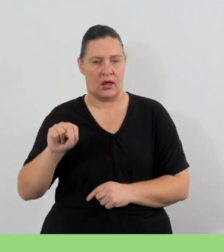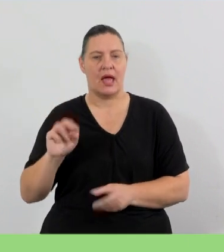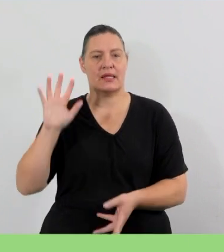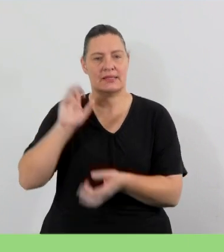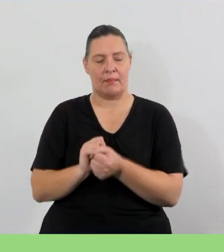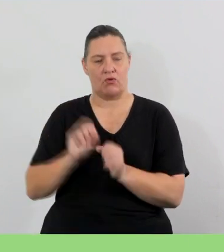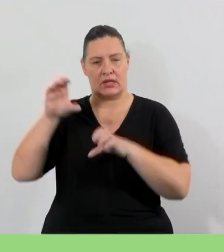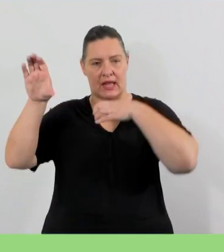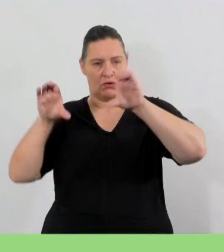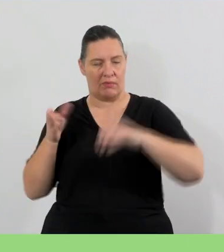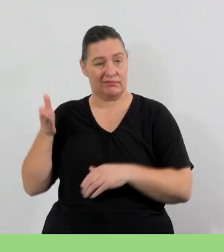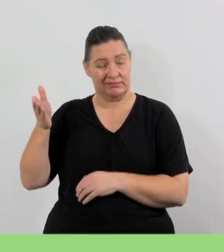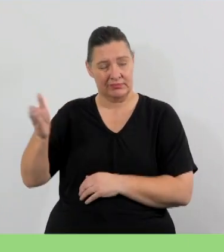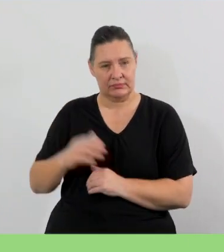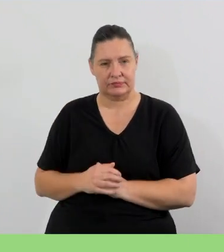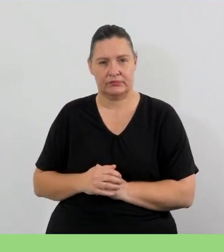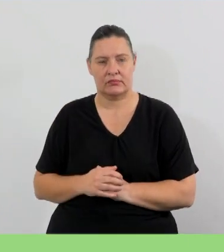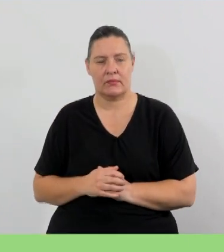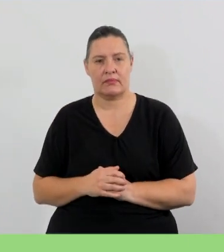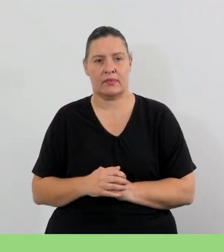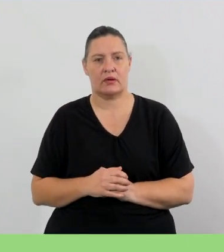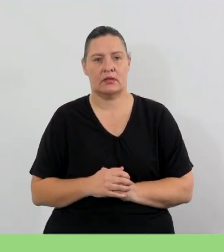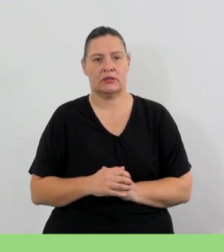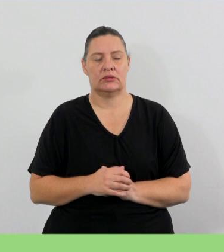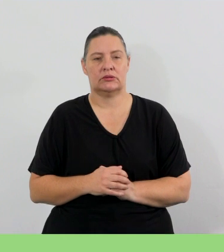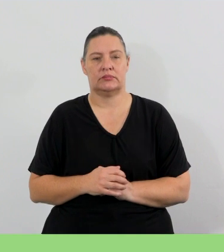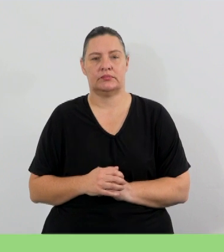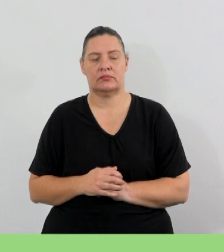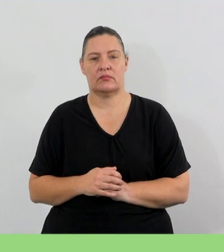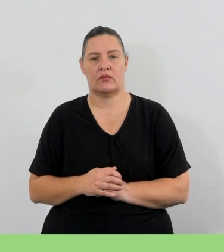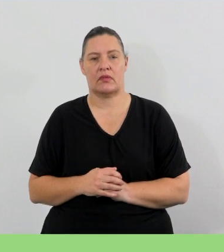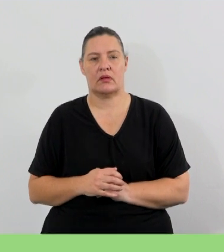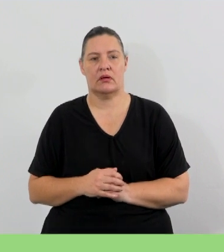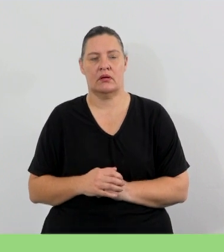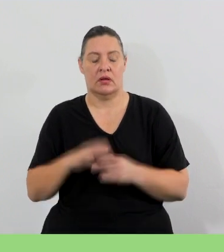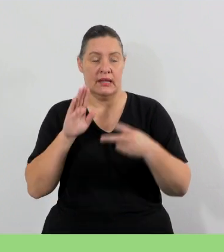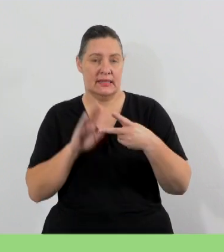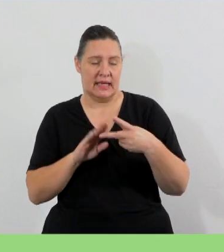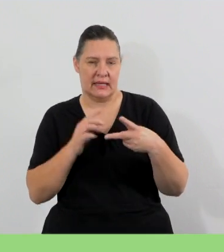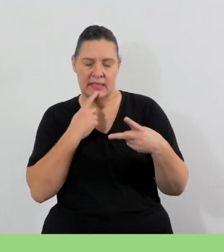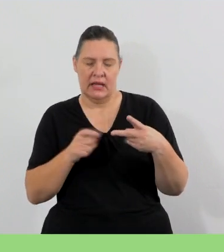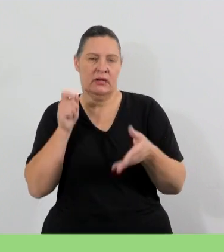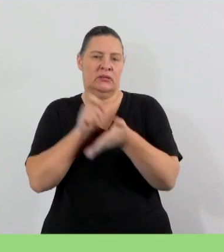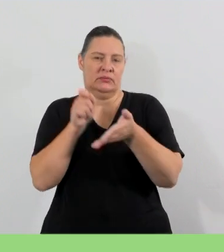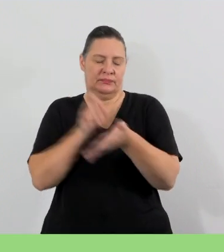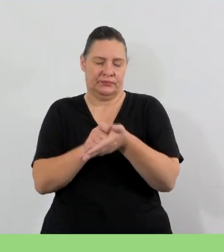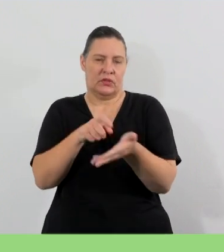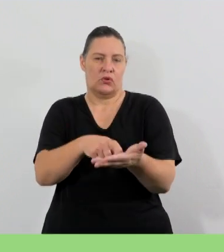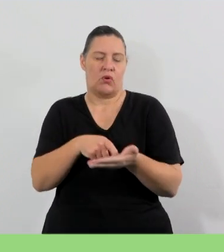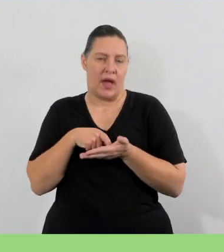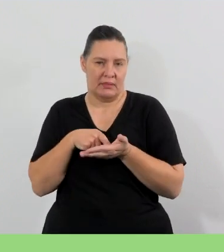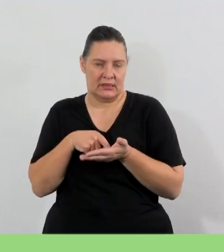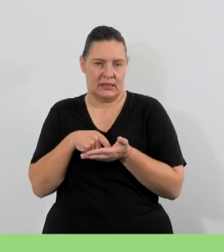in the summary diagram alongside. So this is the diagram. The second instruction says, fill in